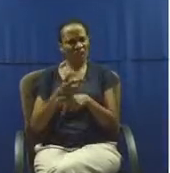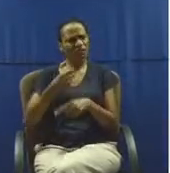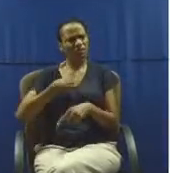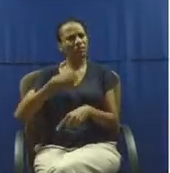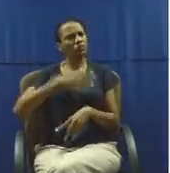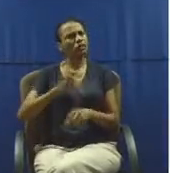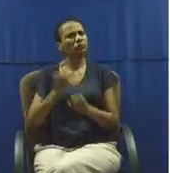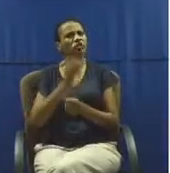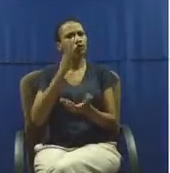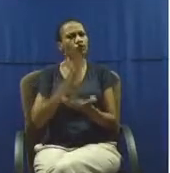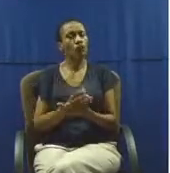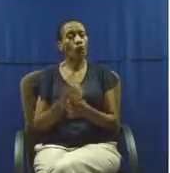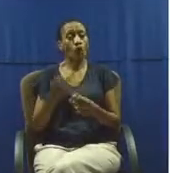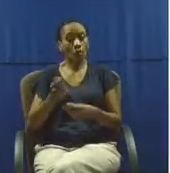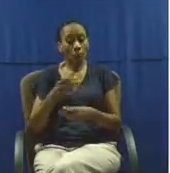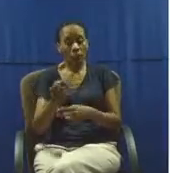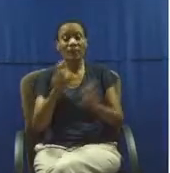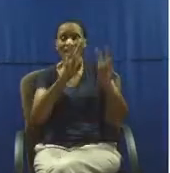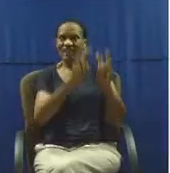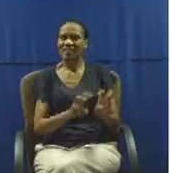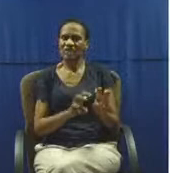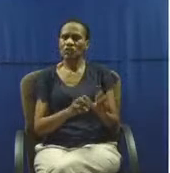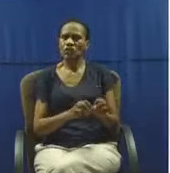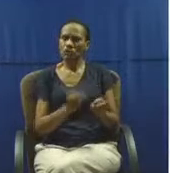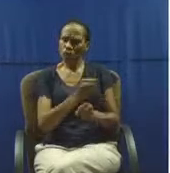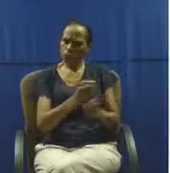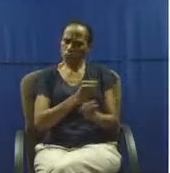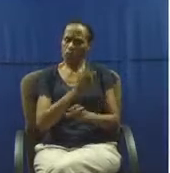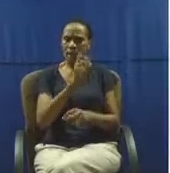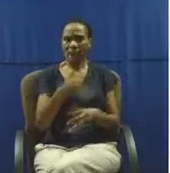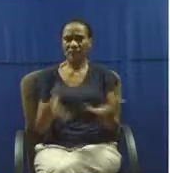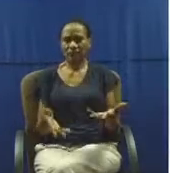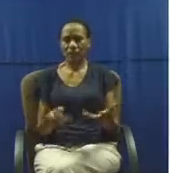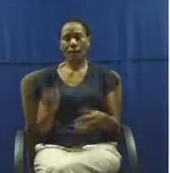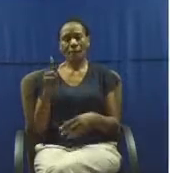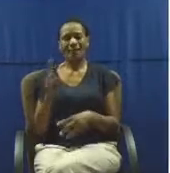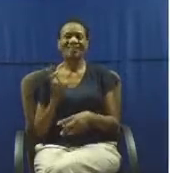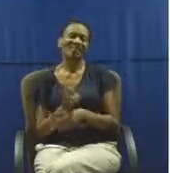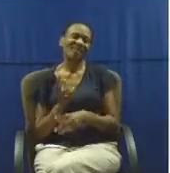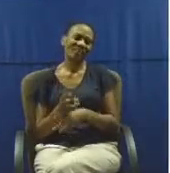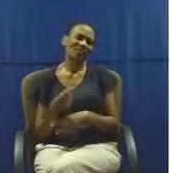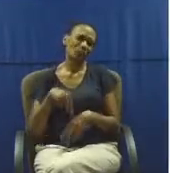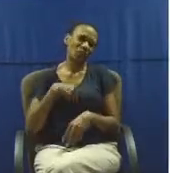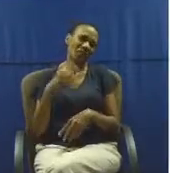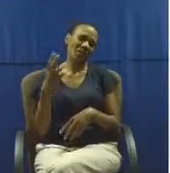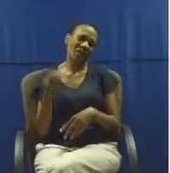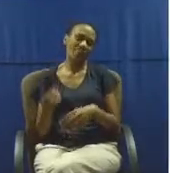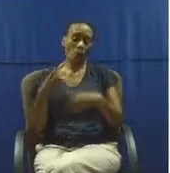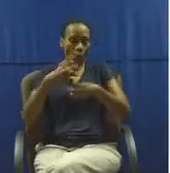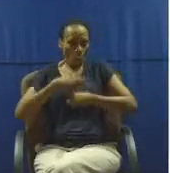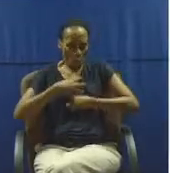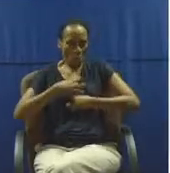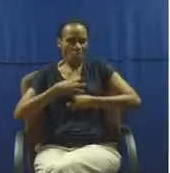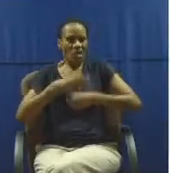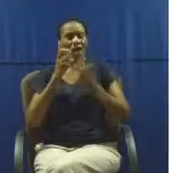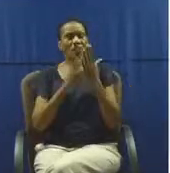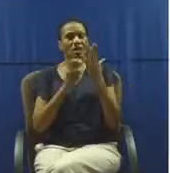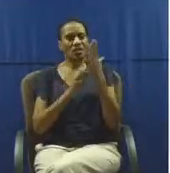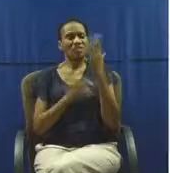emergency power, but then again, we are caught up by our own regulations.